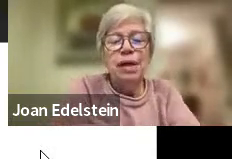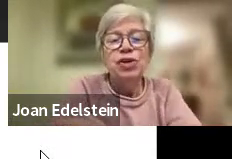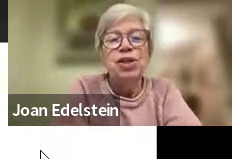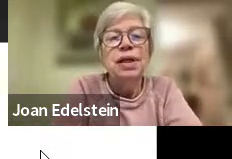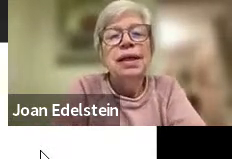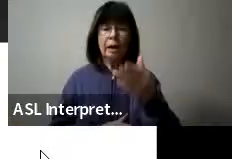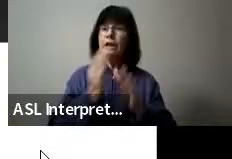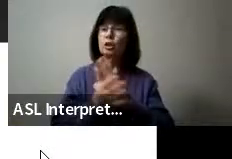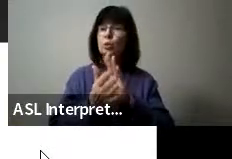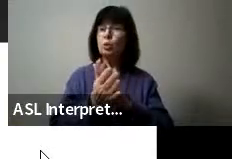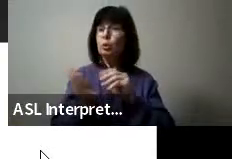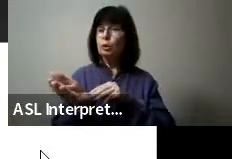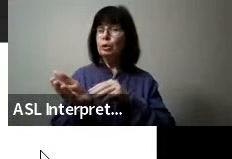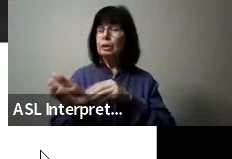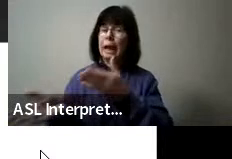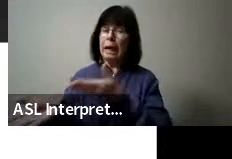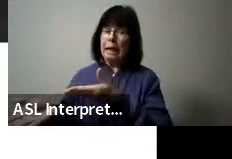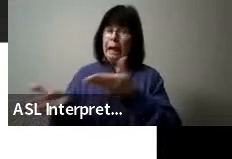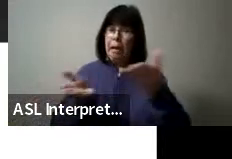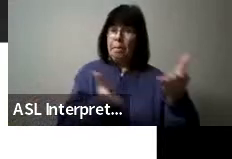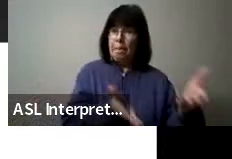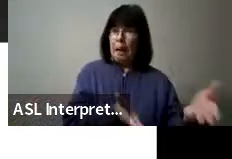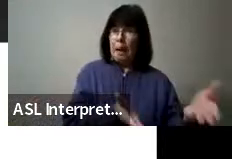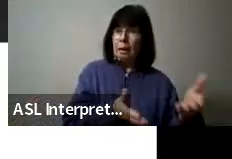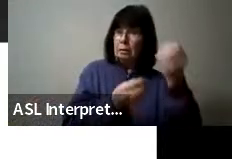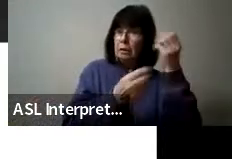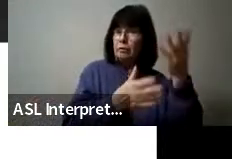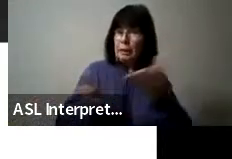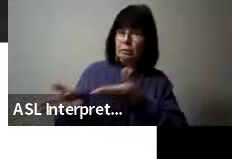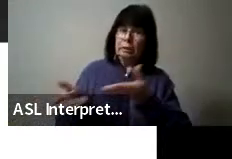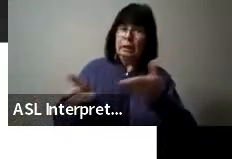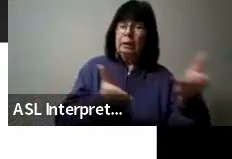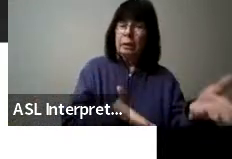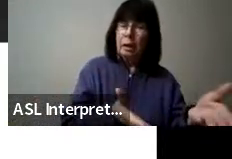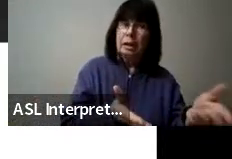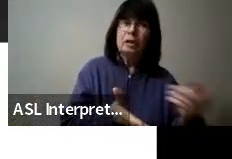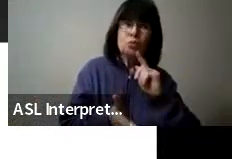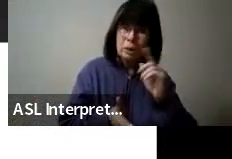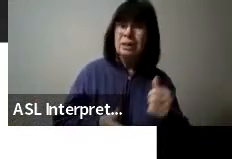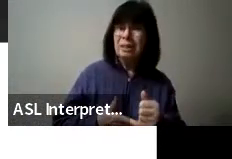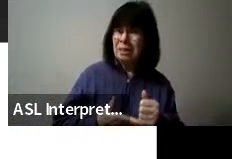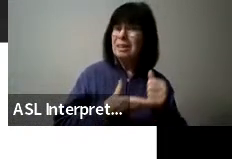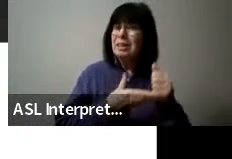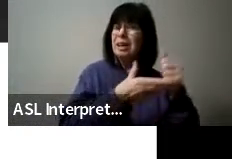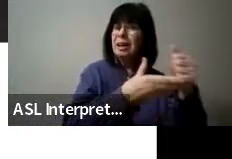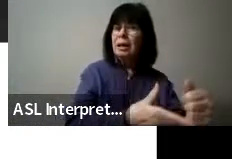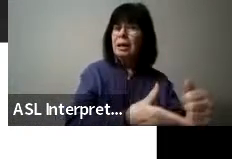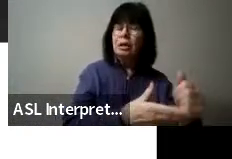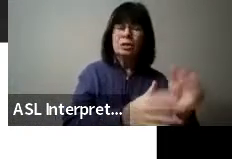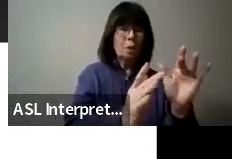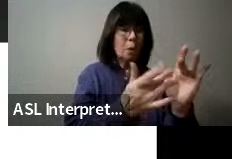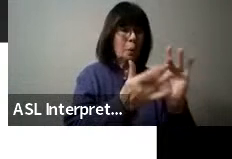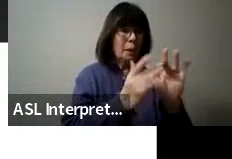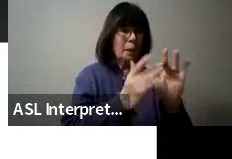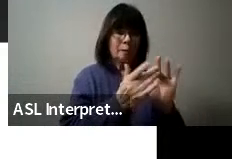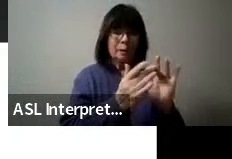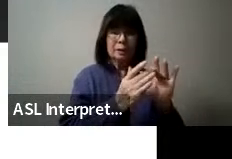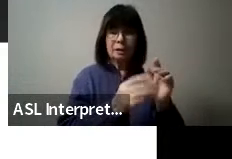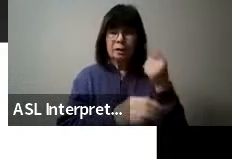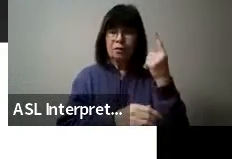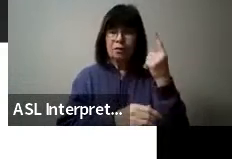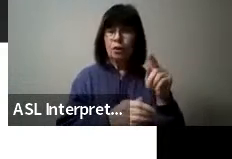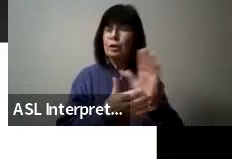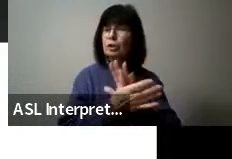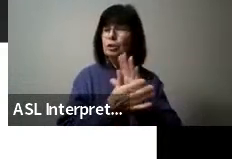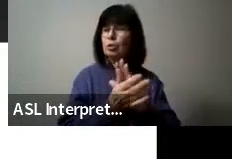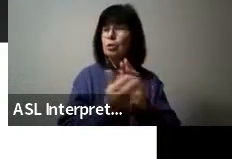the information, which has been incredibly helpful. And the networking, both for the school nurses and